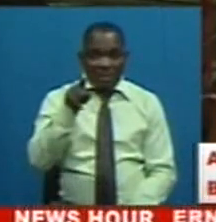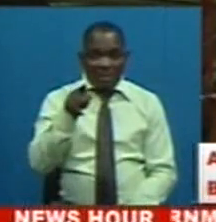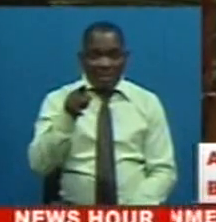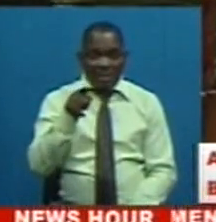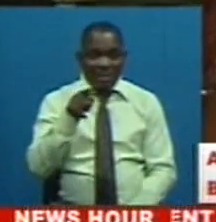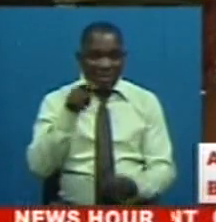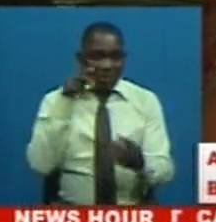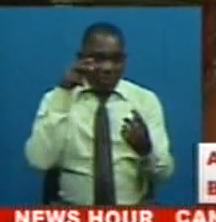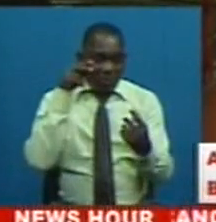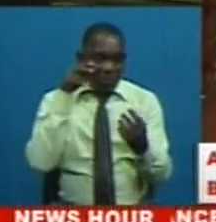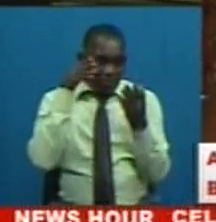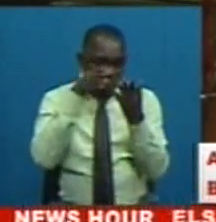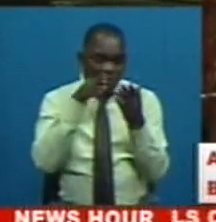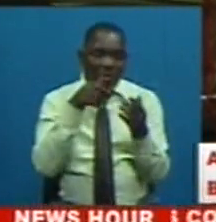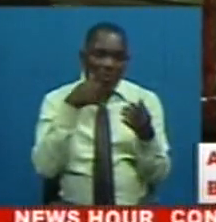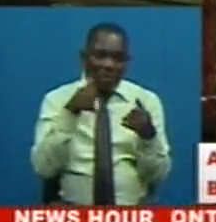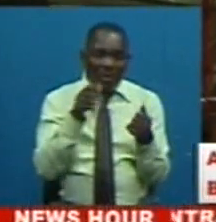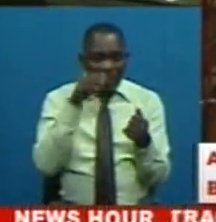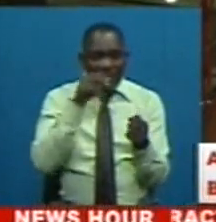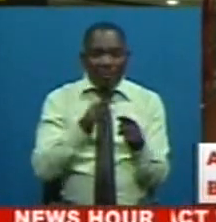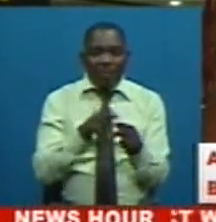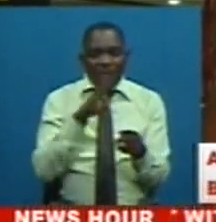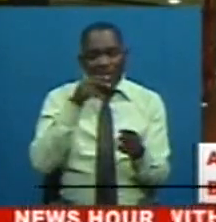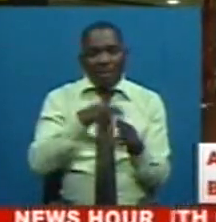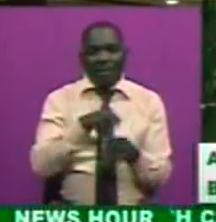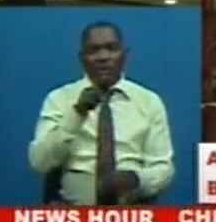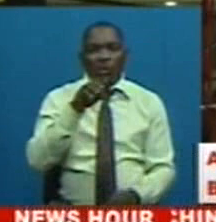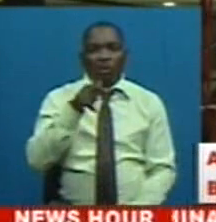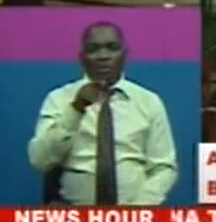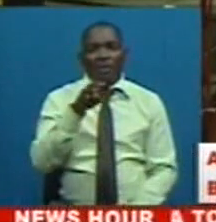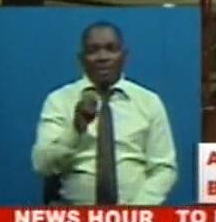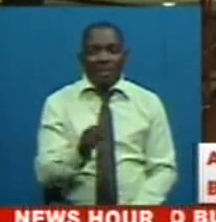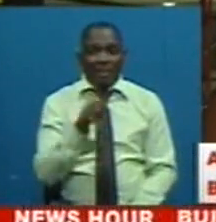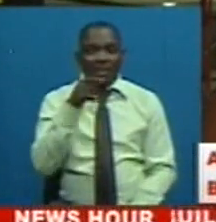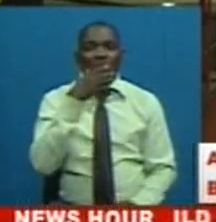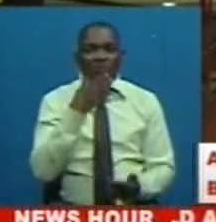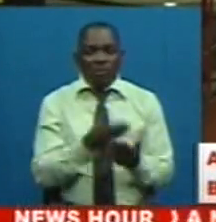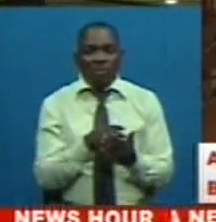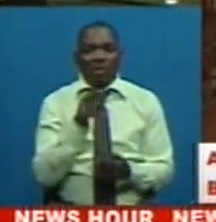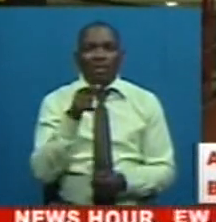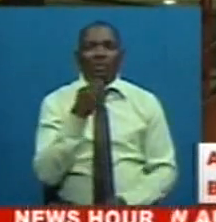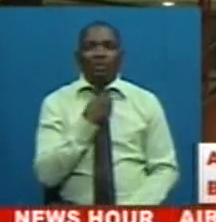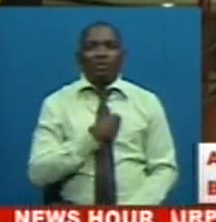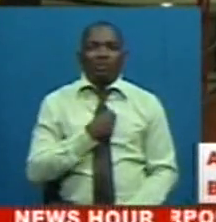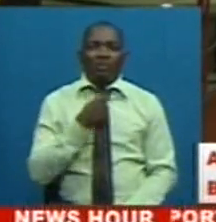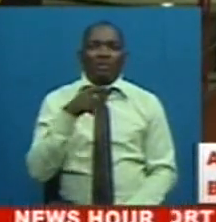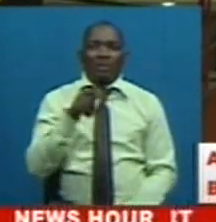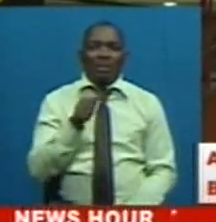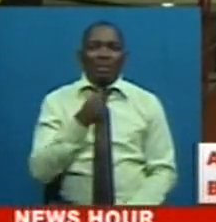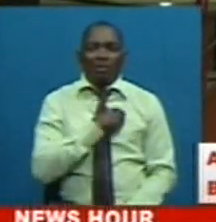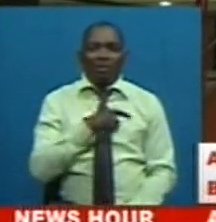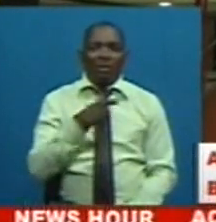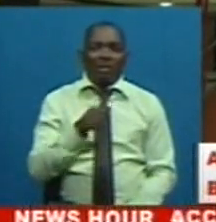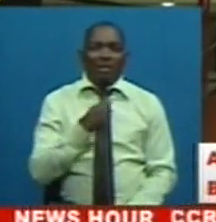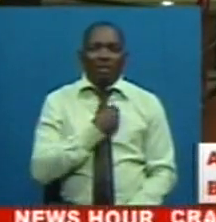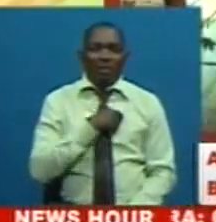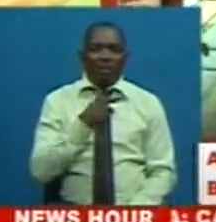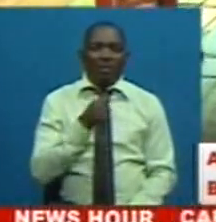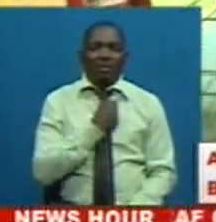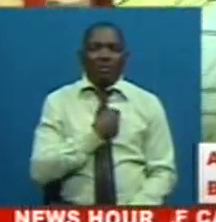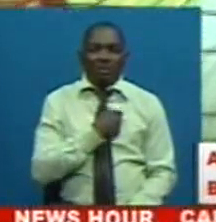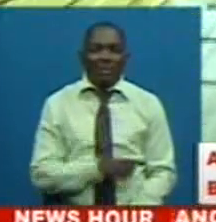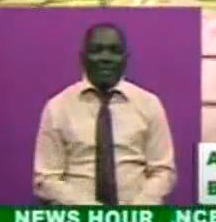Dubu is a champion. Me salute only, like good boxer and world champion. Salute only. She inquired back. Me Tomaya more than